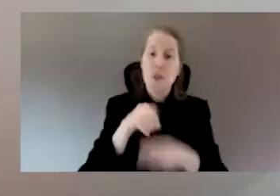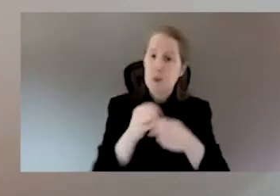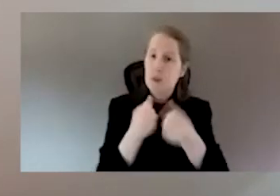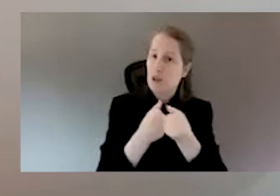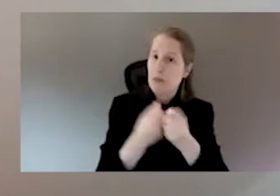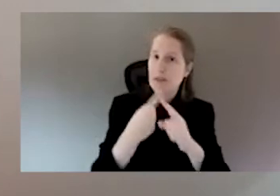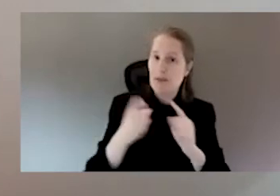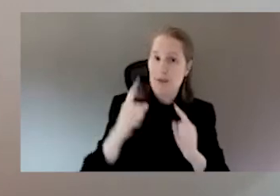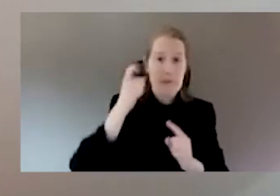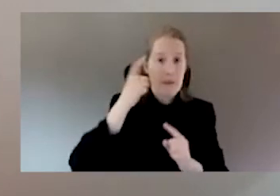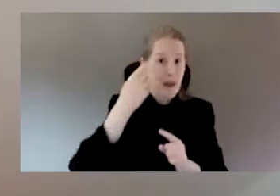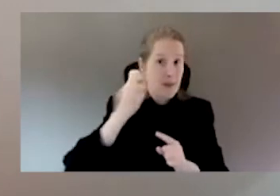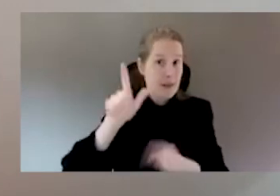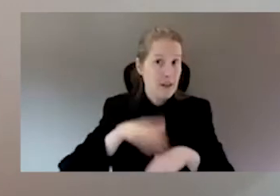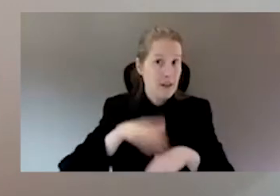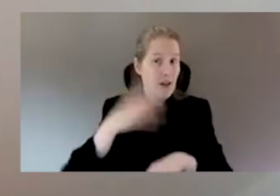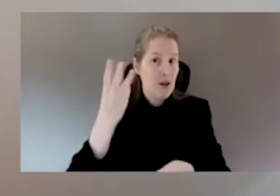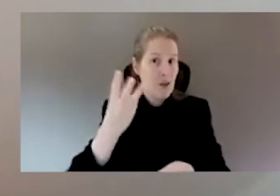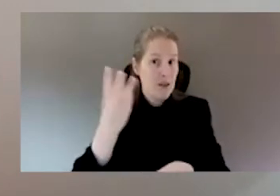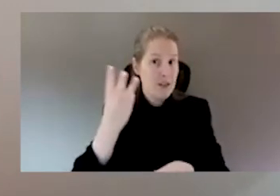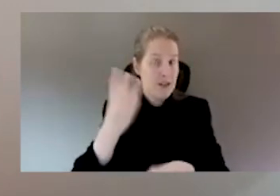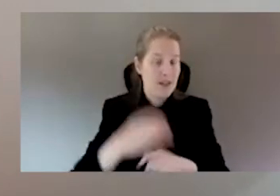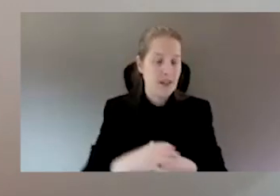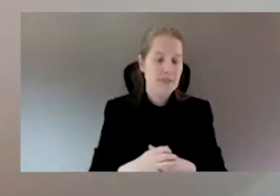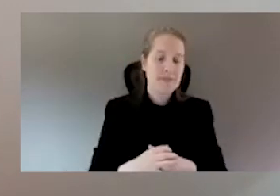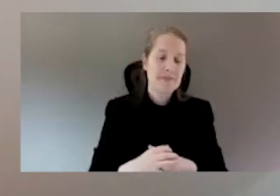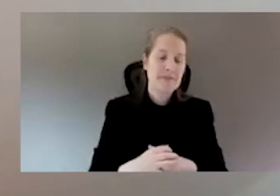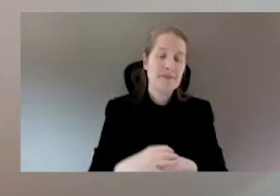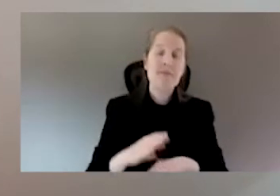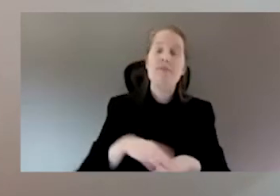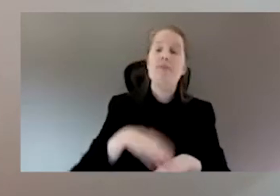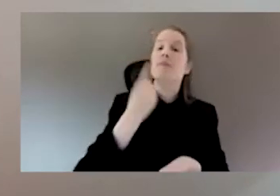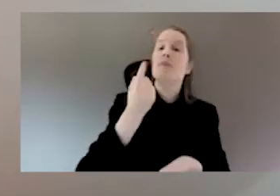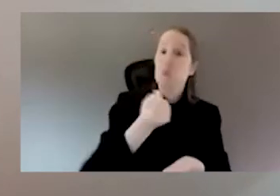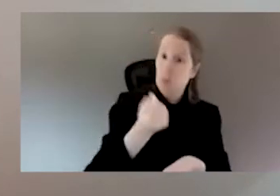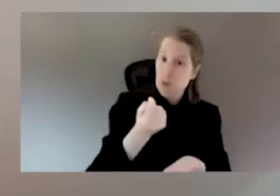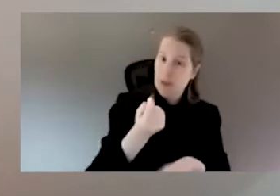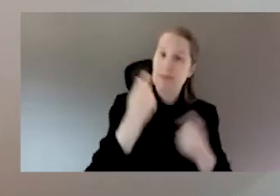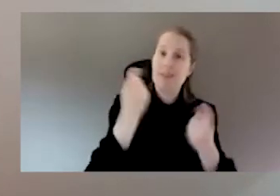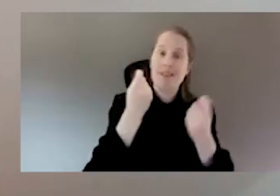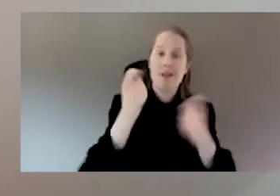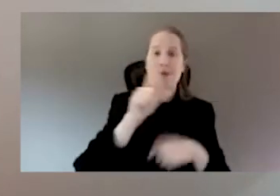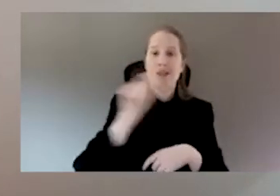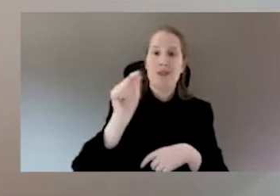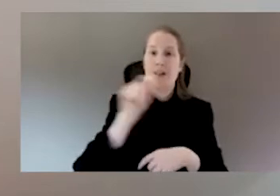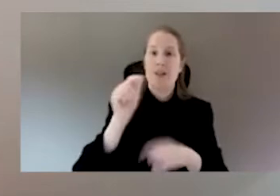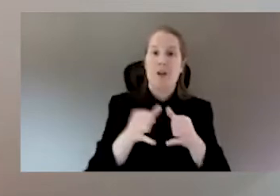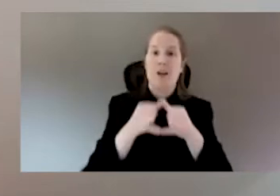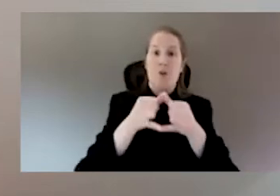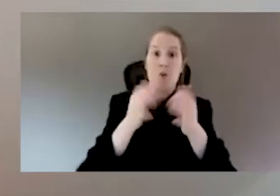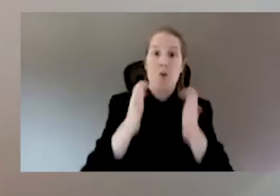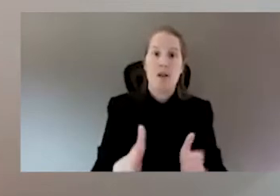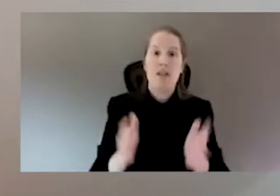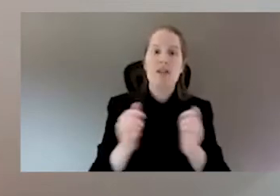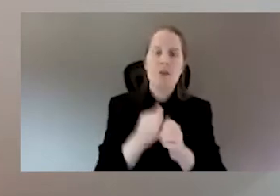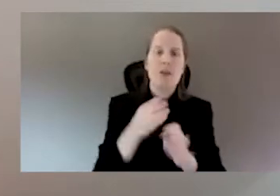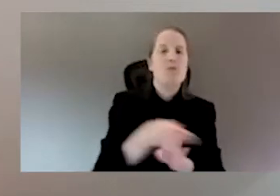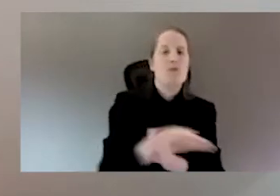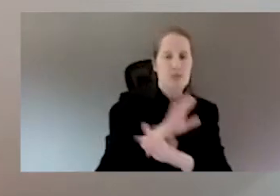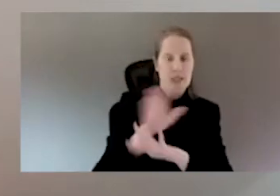on Wednesday. On Tuesday, we will celebrate our 2020 awardees with a pre-recorded award